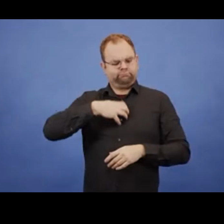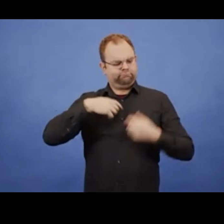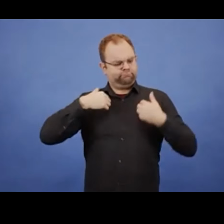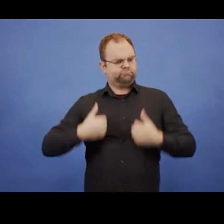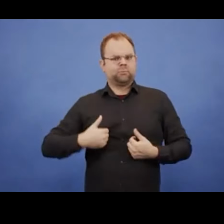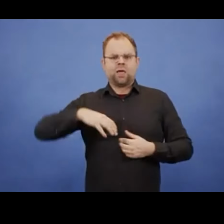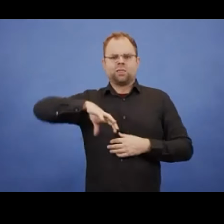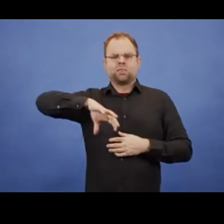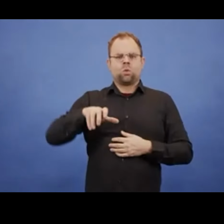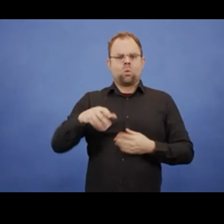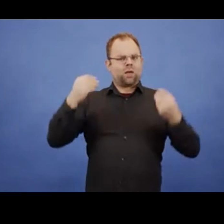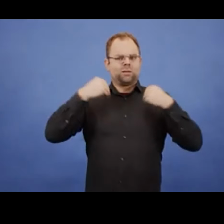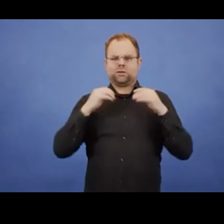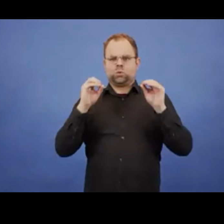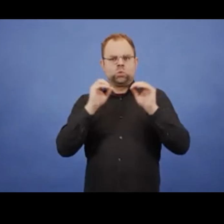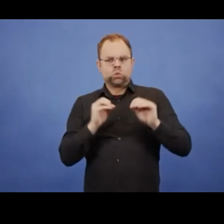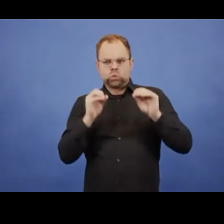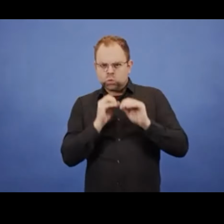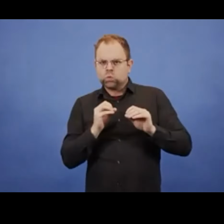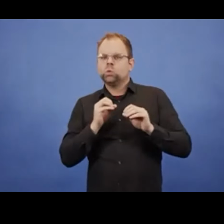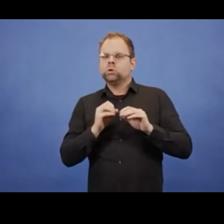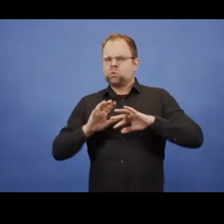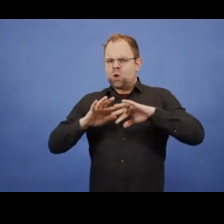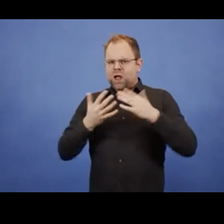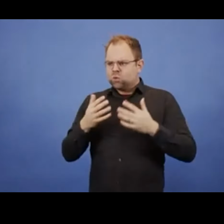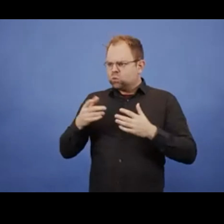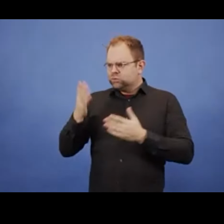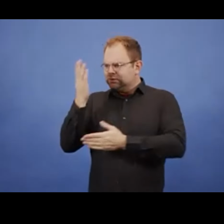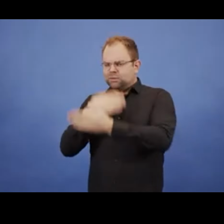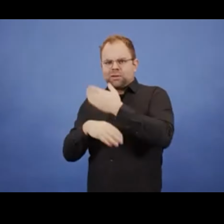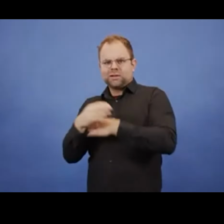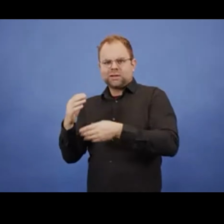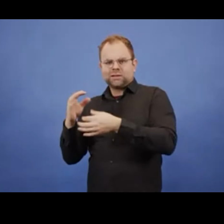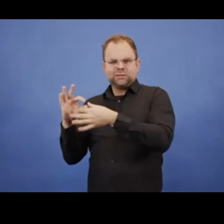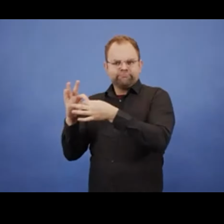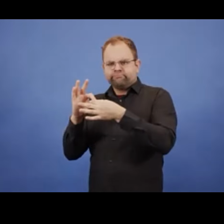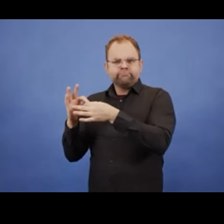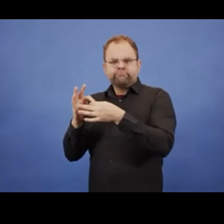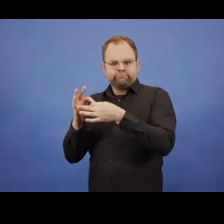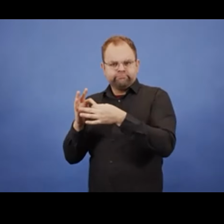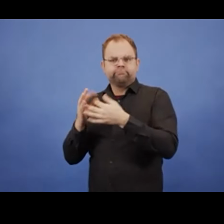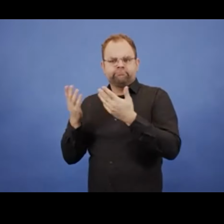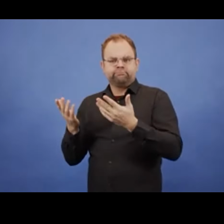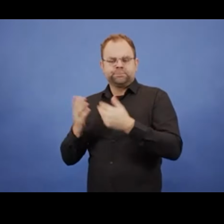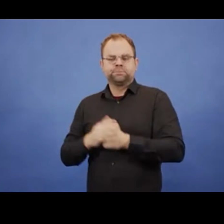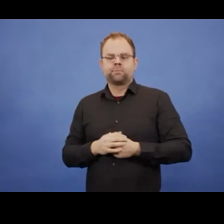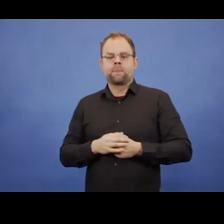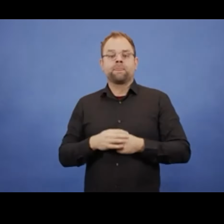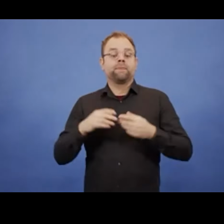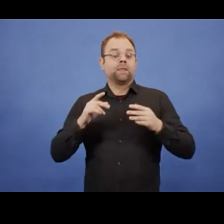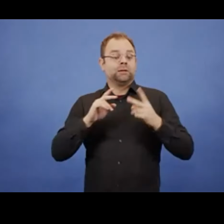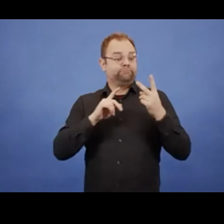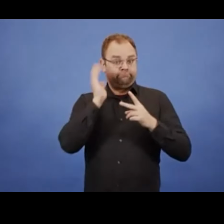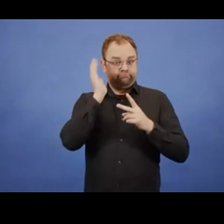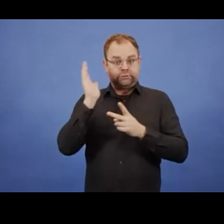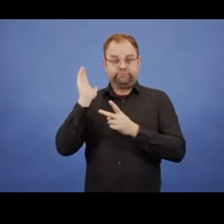have then a Q&A session, so questions and answers. There is on the bottom of the